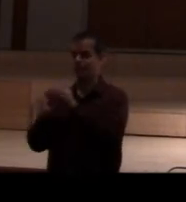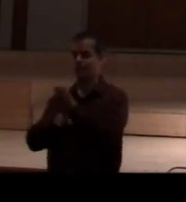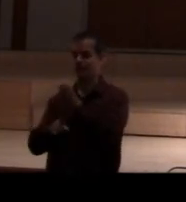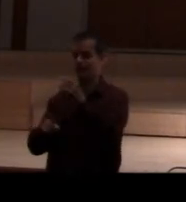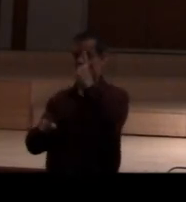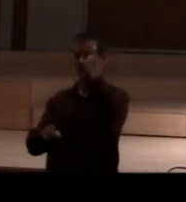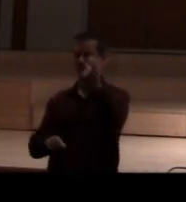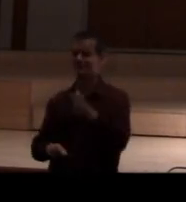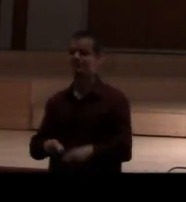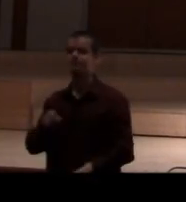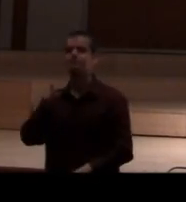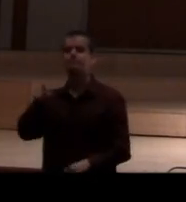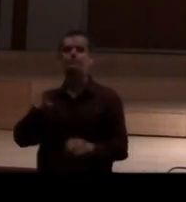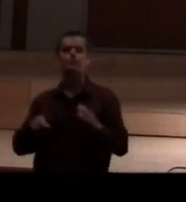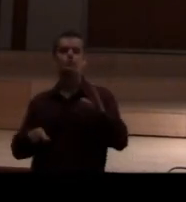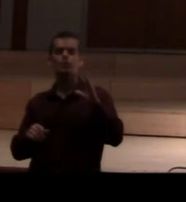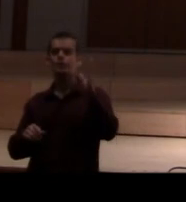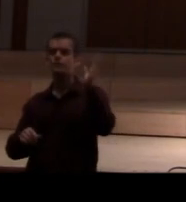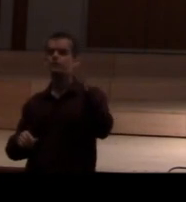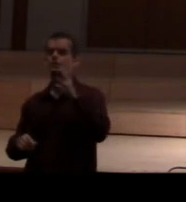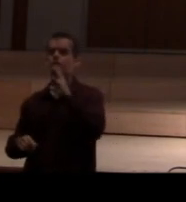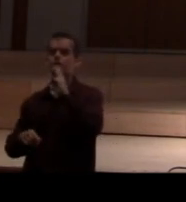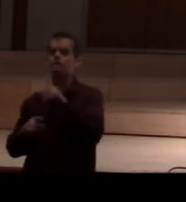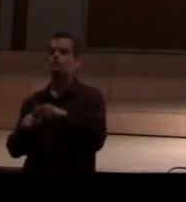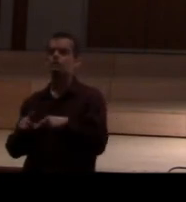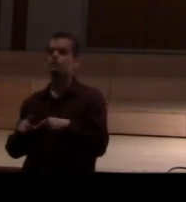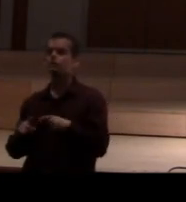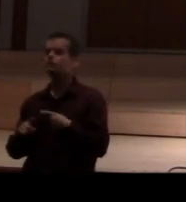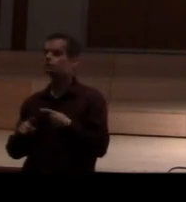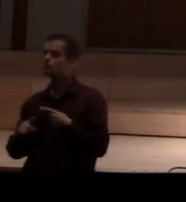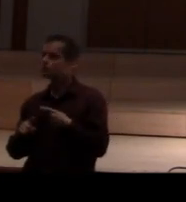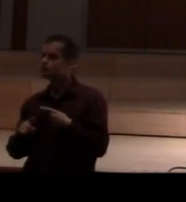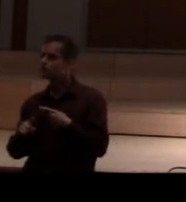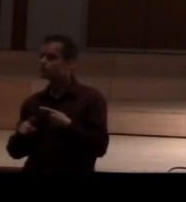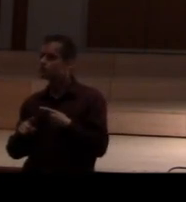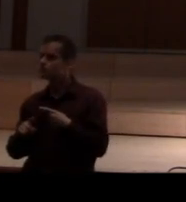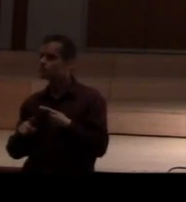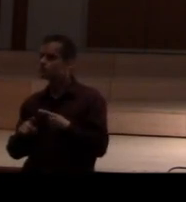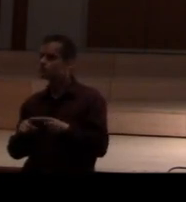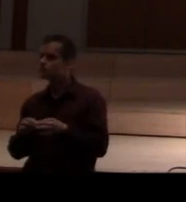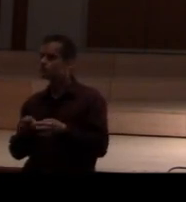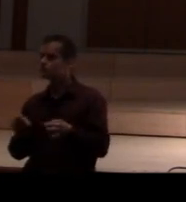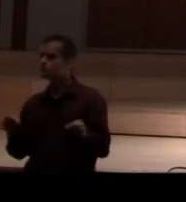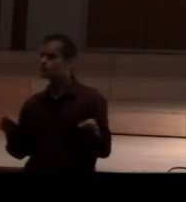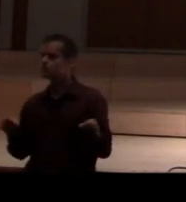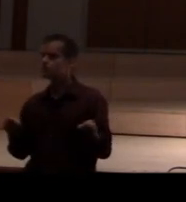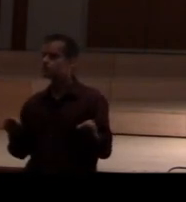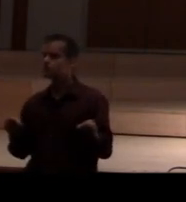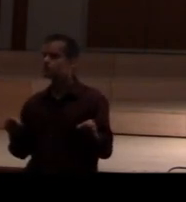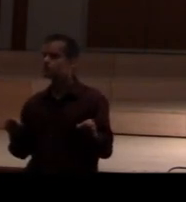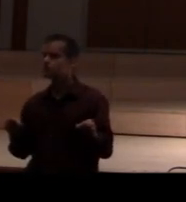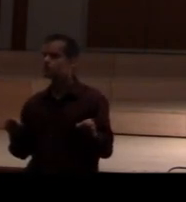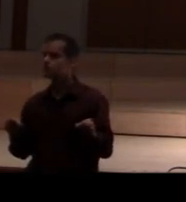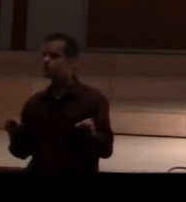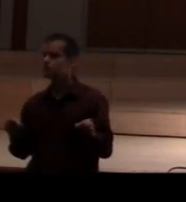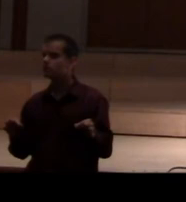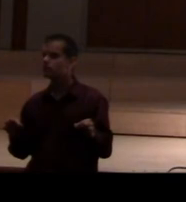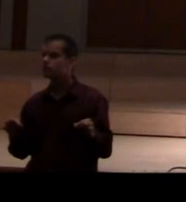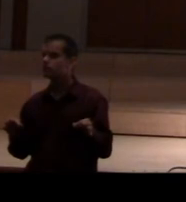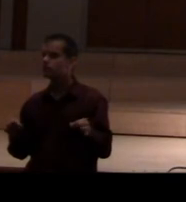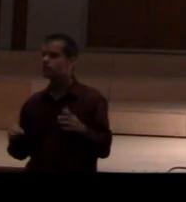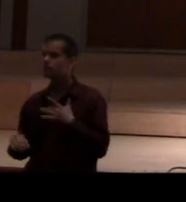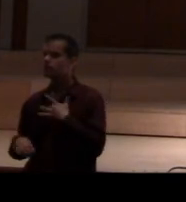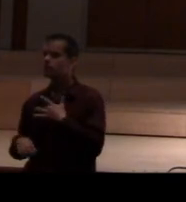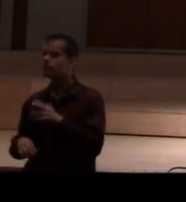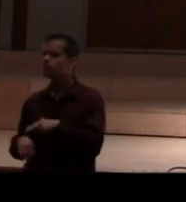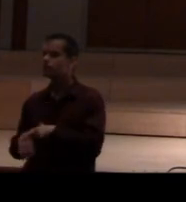In your presentation, you're referring to the use of sentence framing as not favoring creativity. Mm-hmm. How do